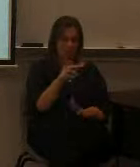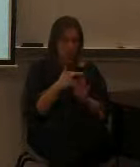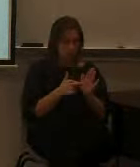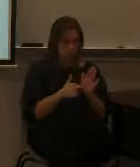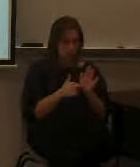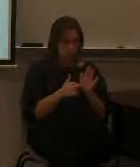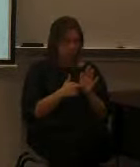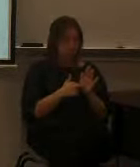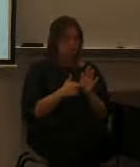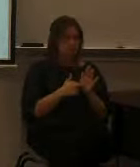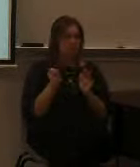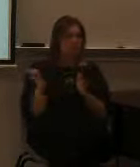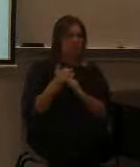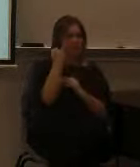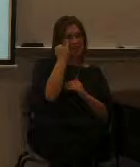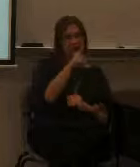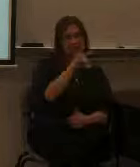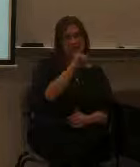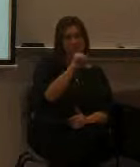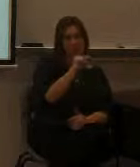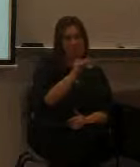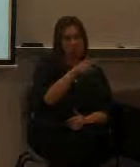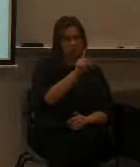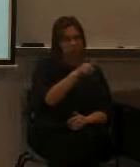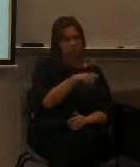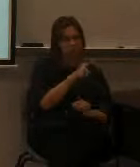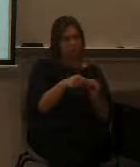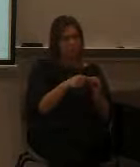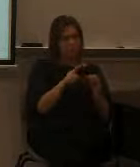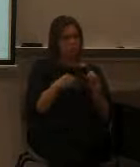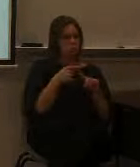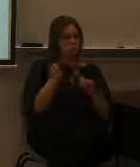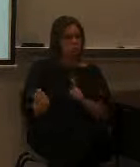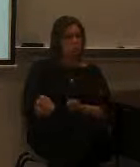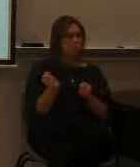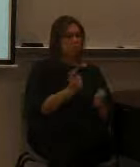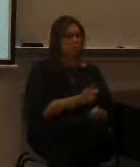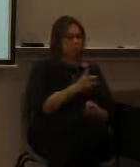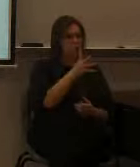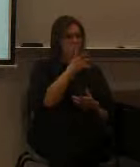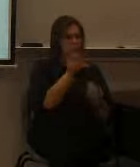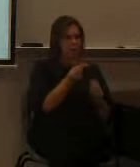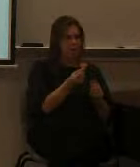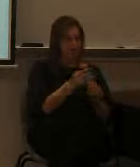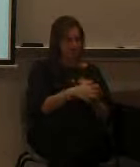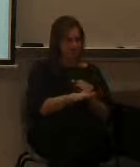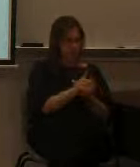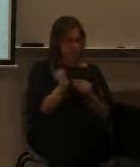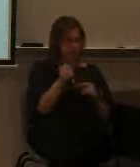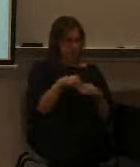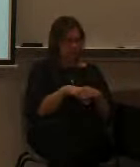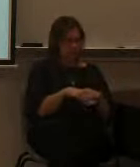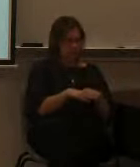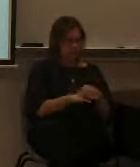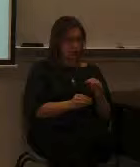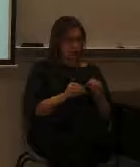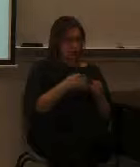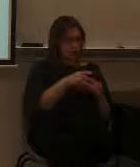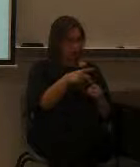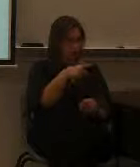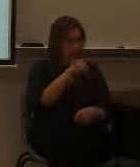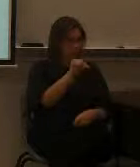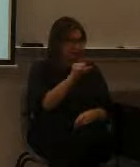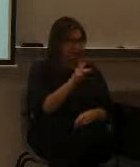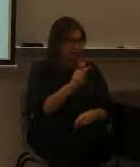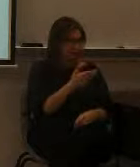to the idea that actually Lisa asked the question about when you restore a wetland, do you come in and plant stuff, or do you let